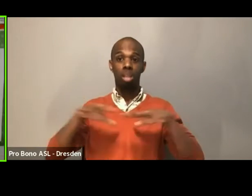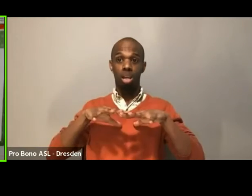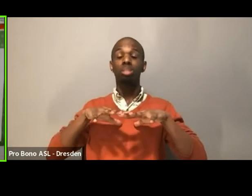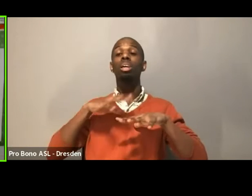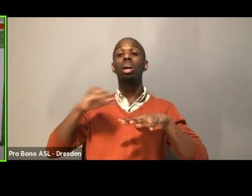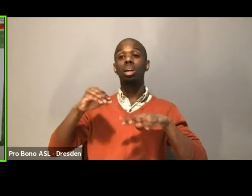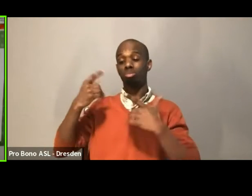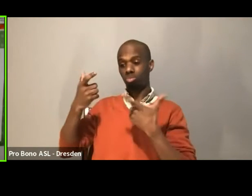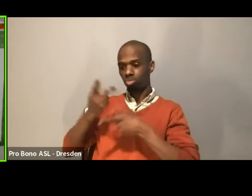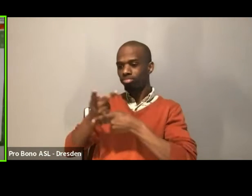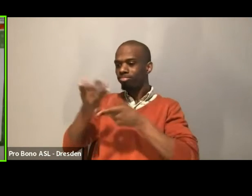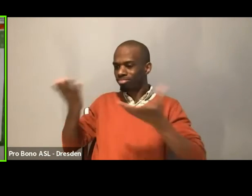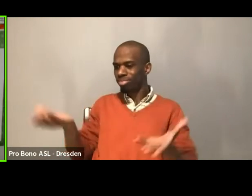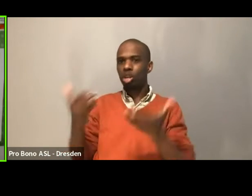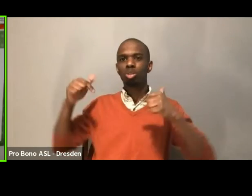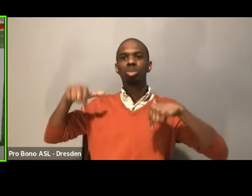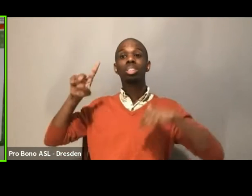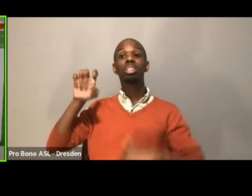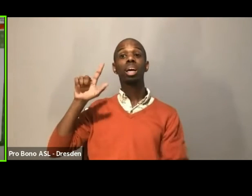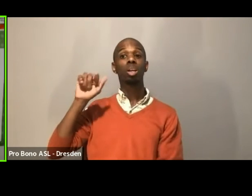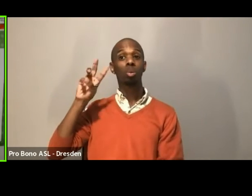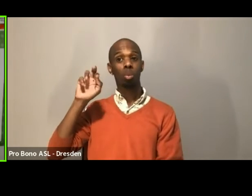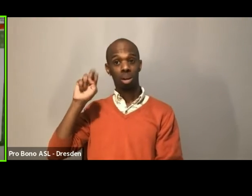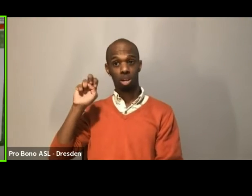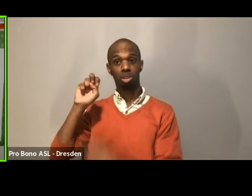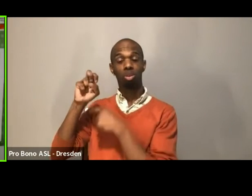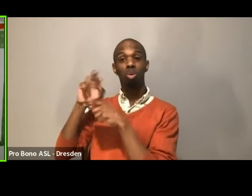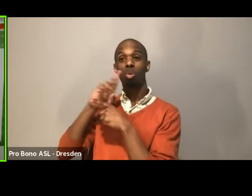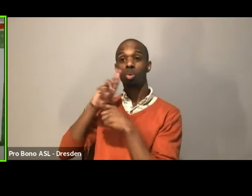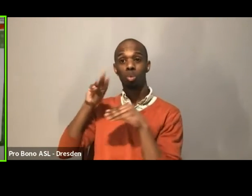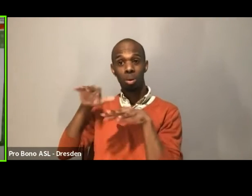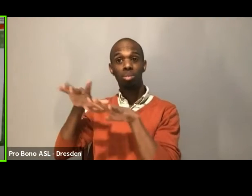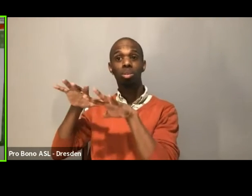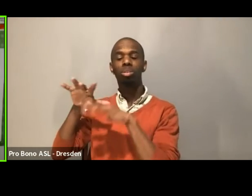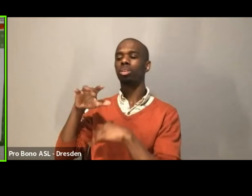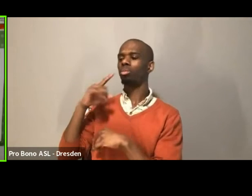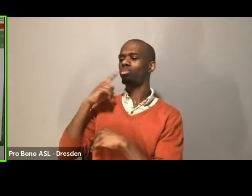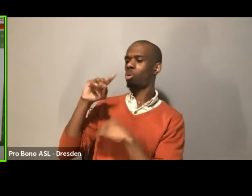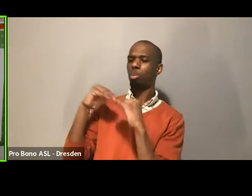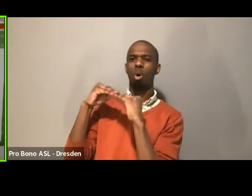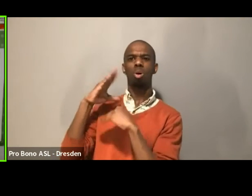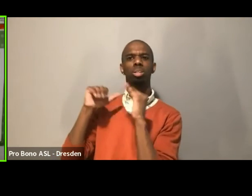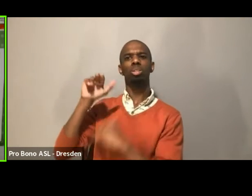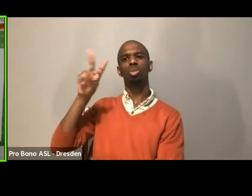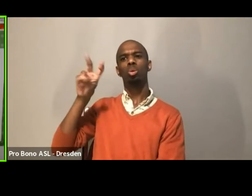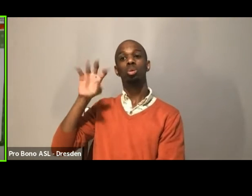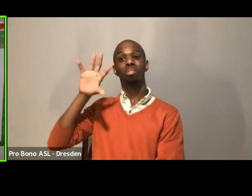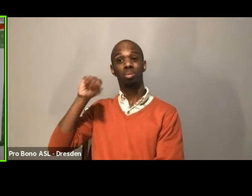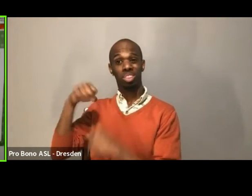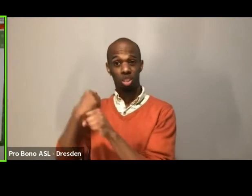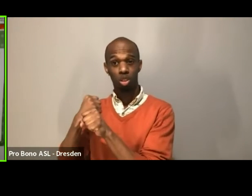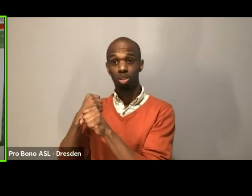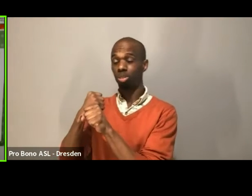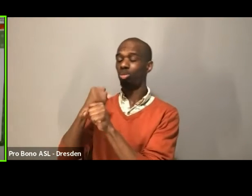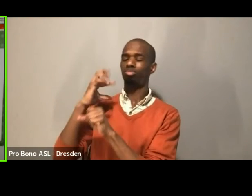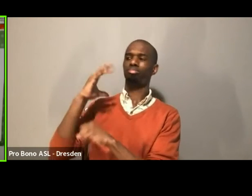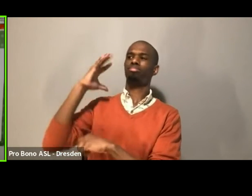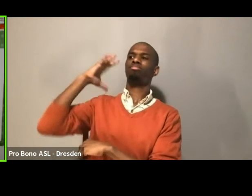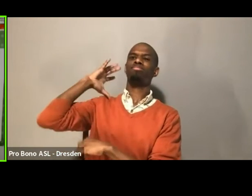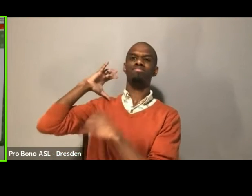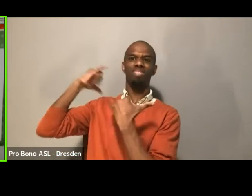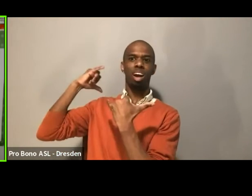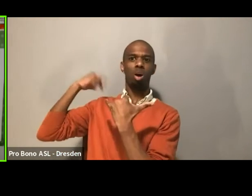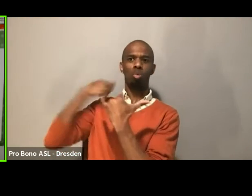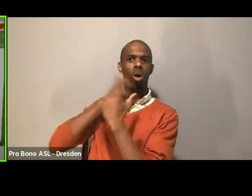River. Over the past 250 years, many of the, of the Lenape people were forcibly removed from their ancestral lands and